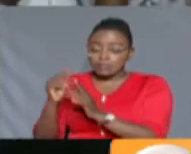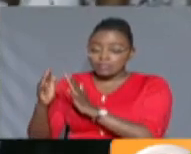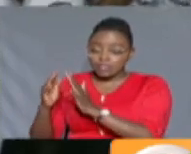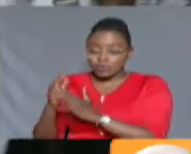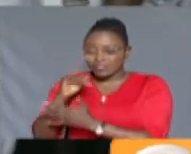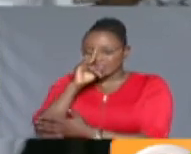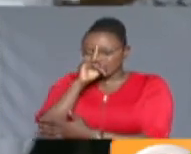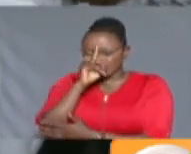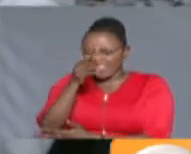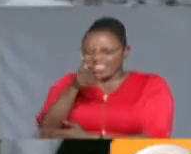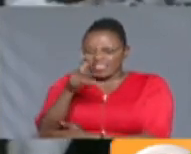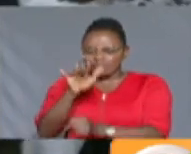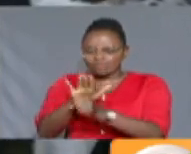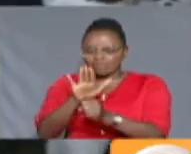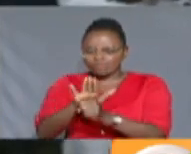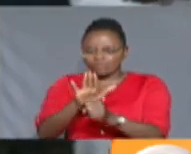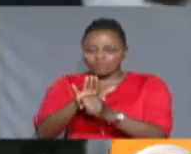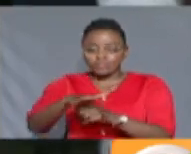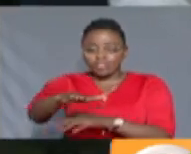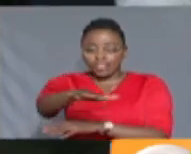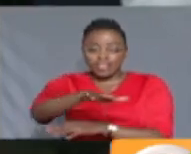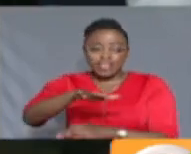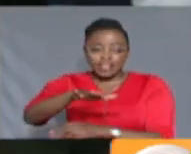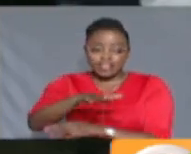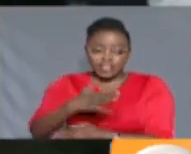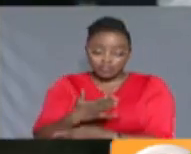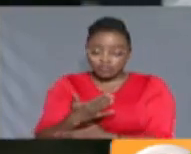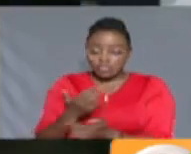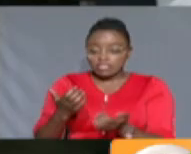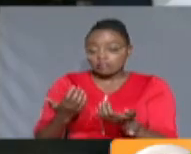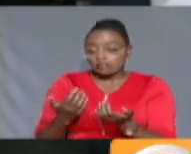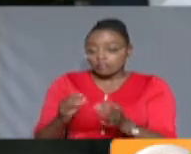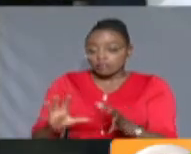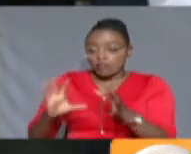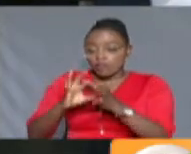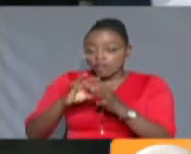tight, because also is an area that next to the government offices, the regional